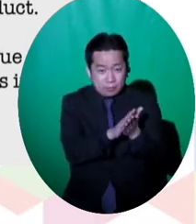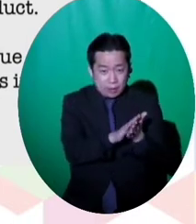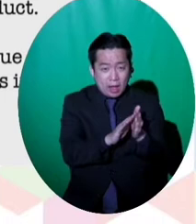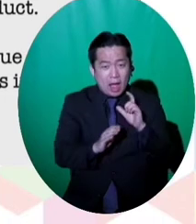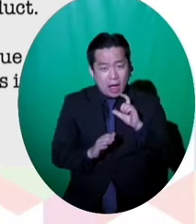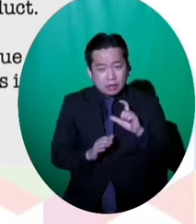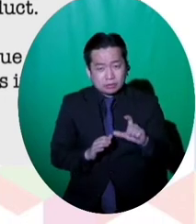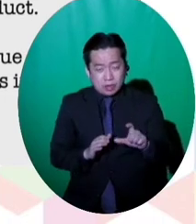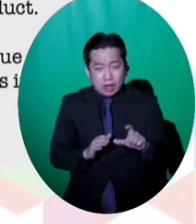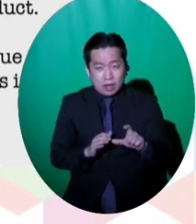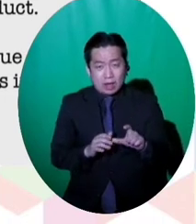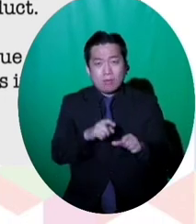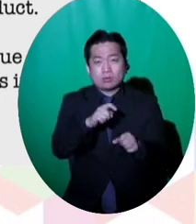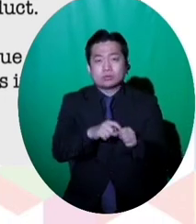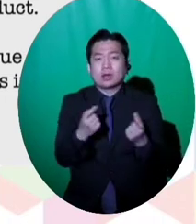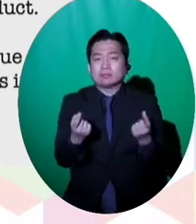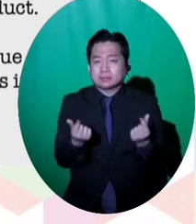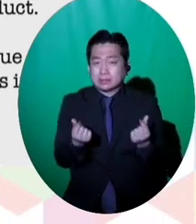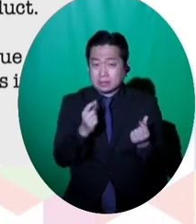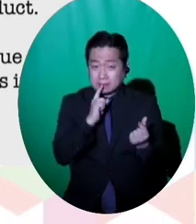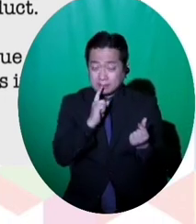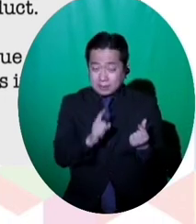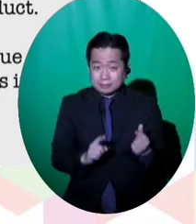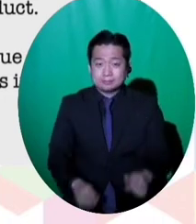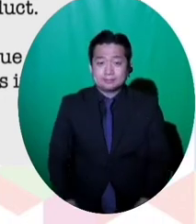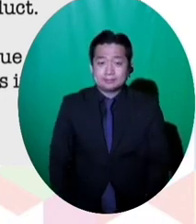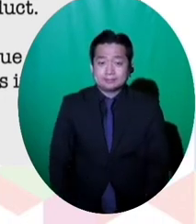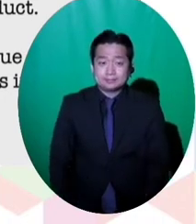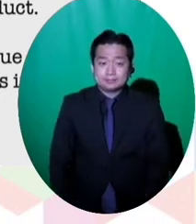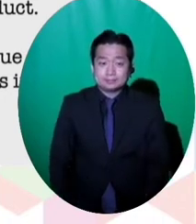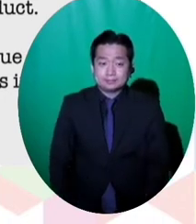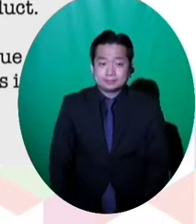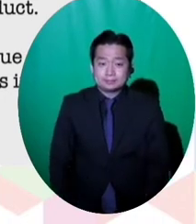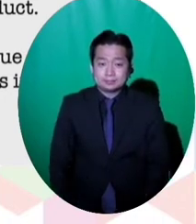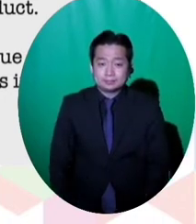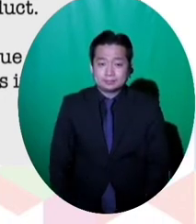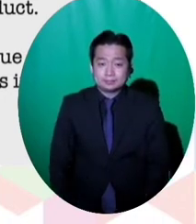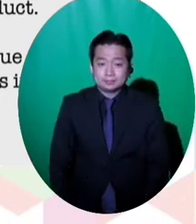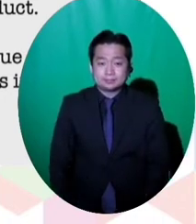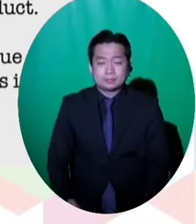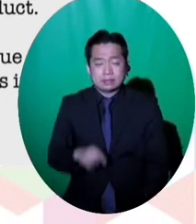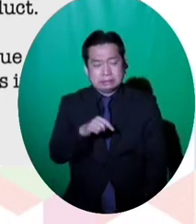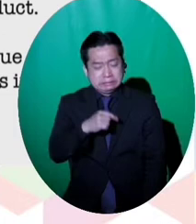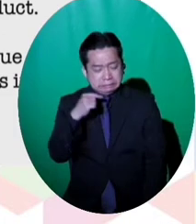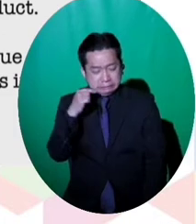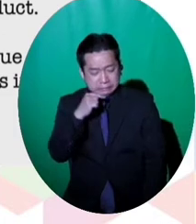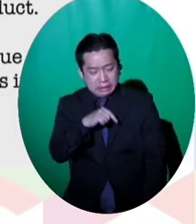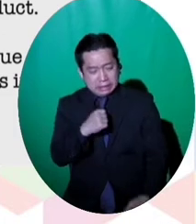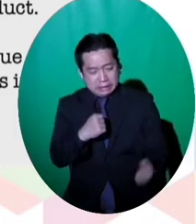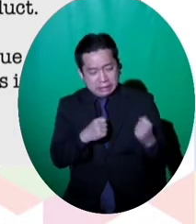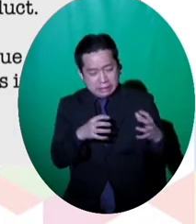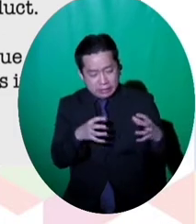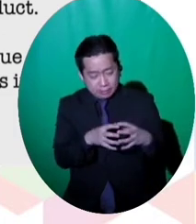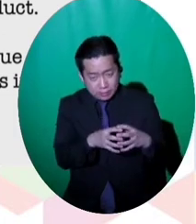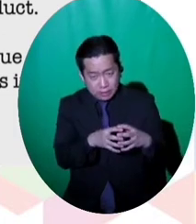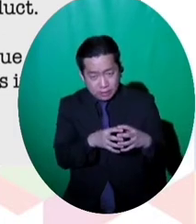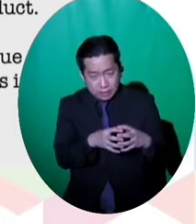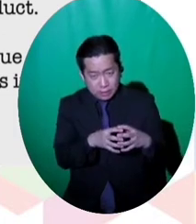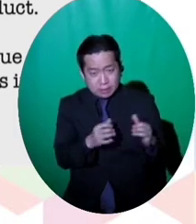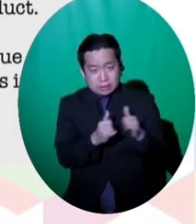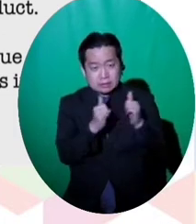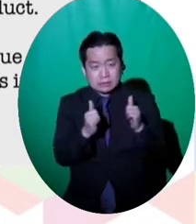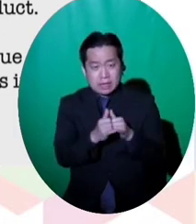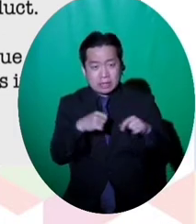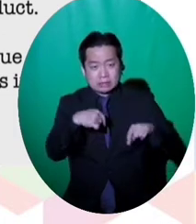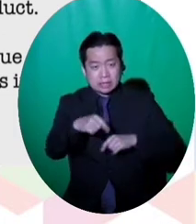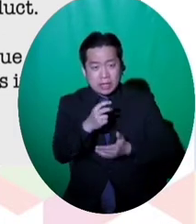of new social institutions that need to be developed in a collaborative and democratic way. But it's also going to